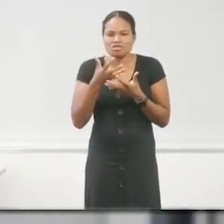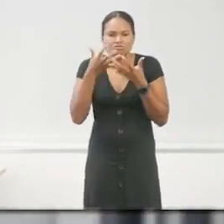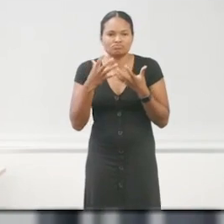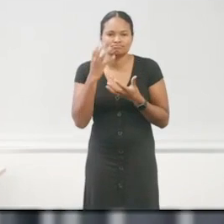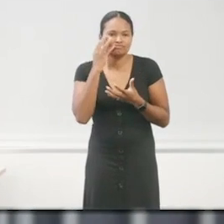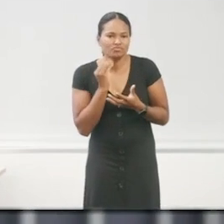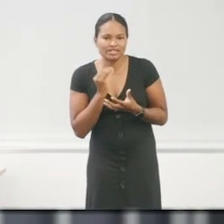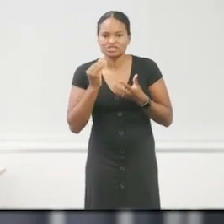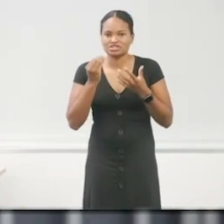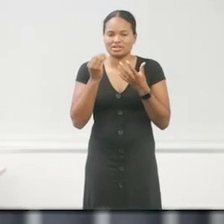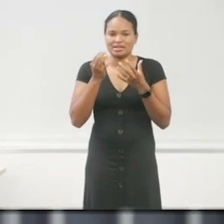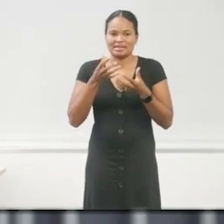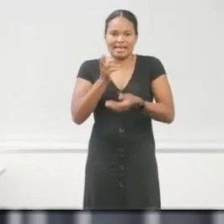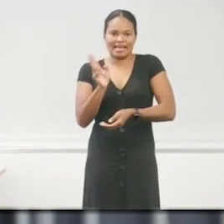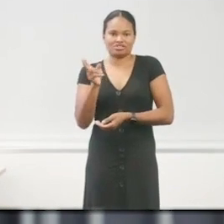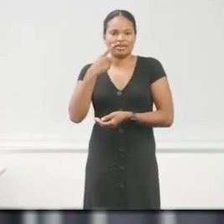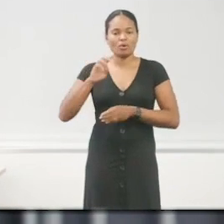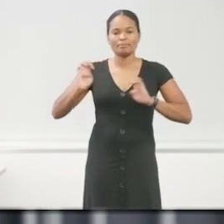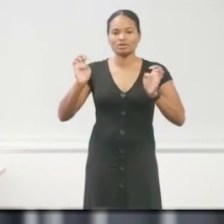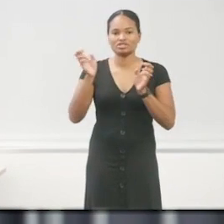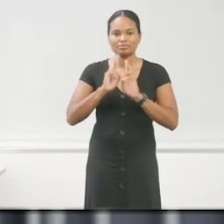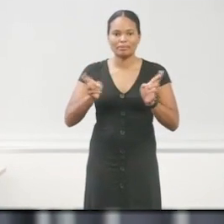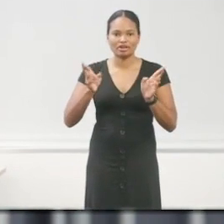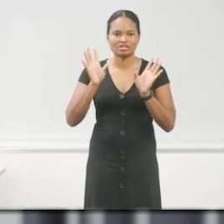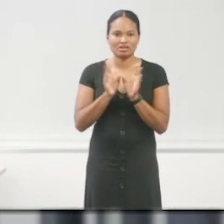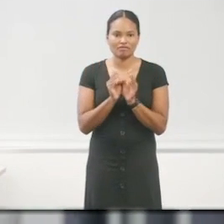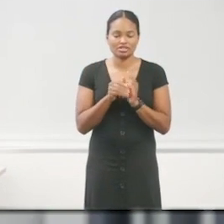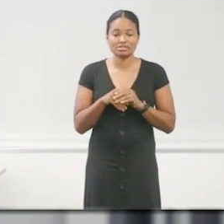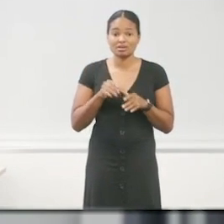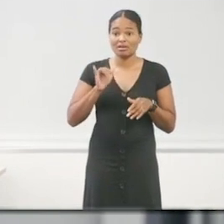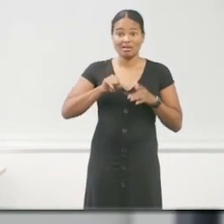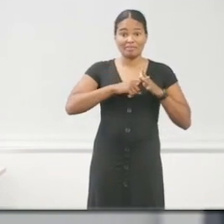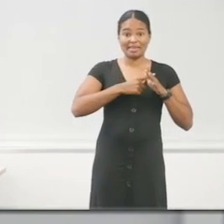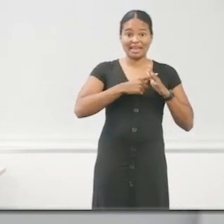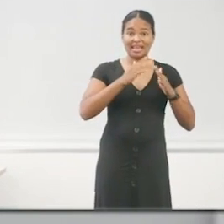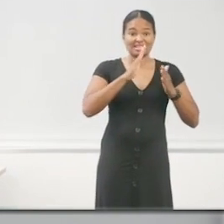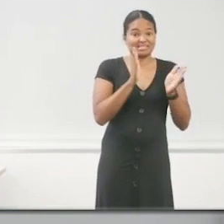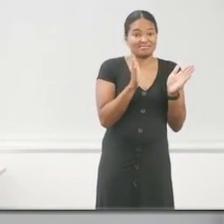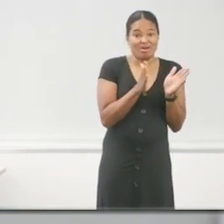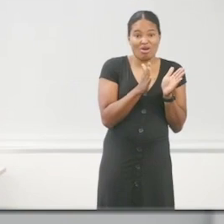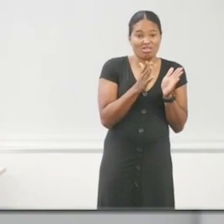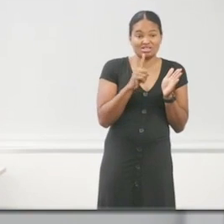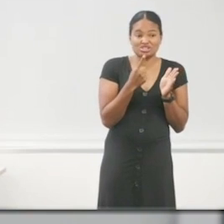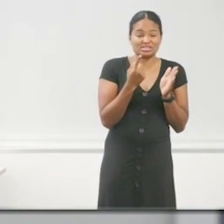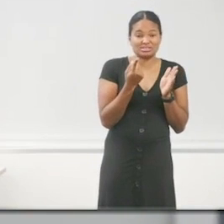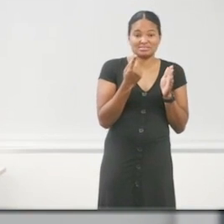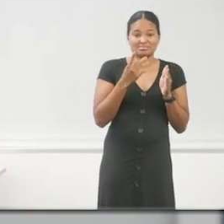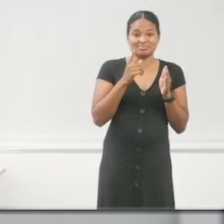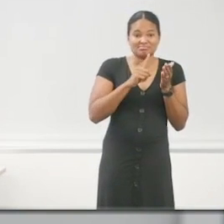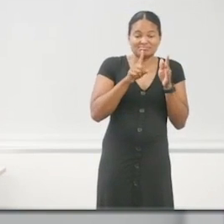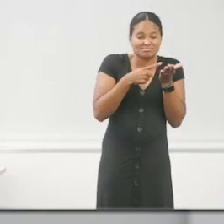of the Emergency Preparedness Conference. It started out small with a tabletop exercise about 11, 12 years